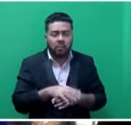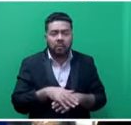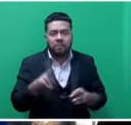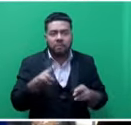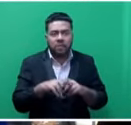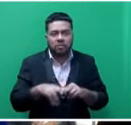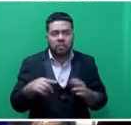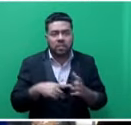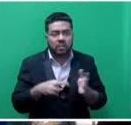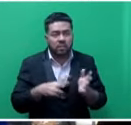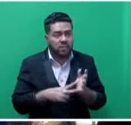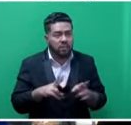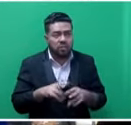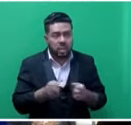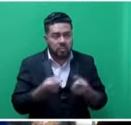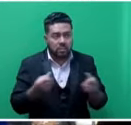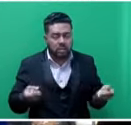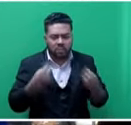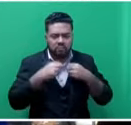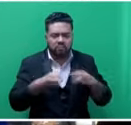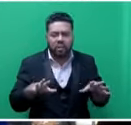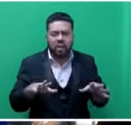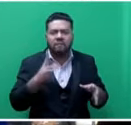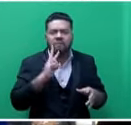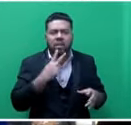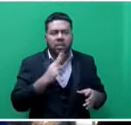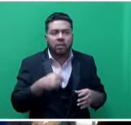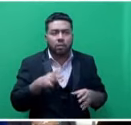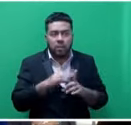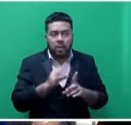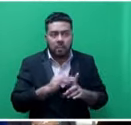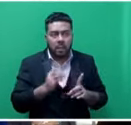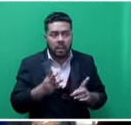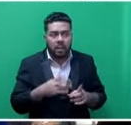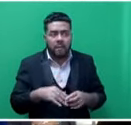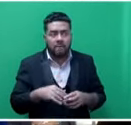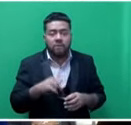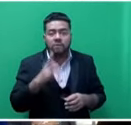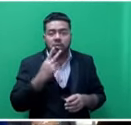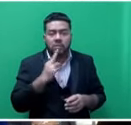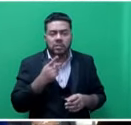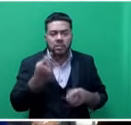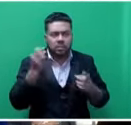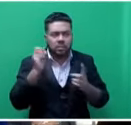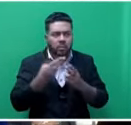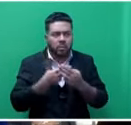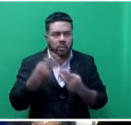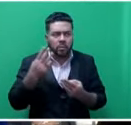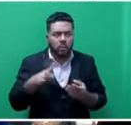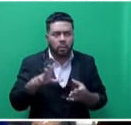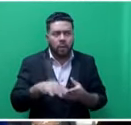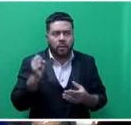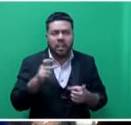the Fiji TV News, etc., and spread fake posts. For example, a falsified SADALPA policy to